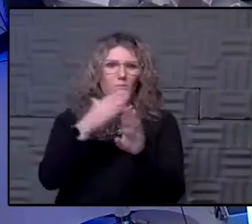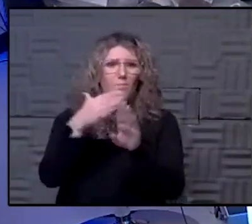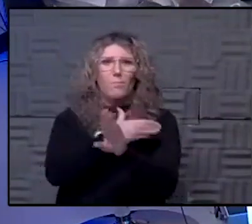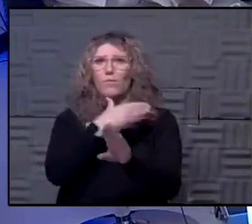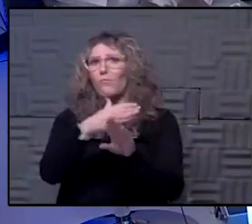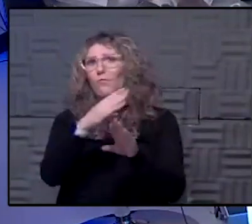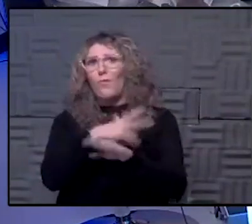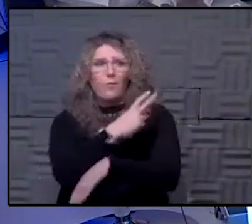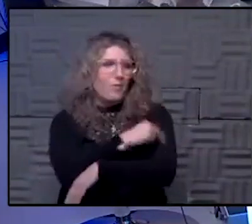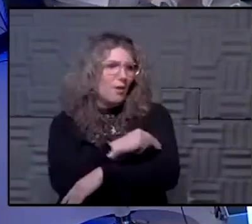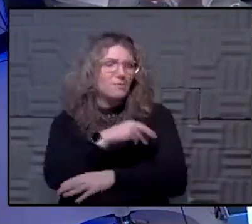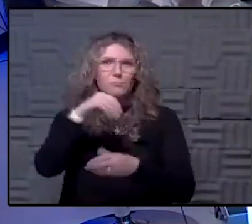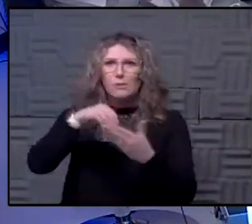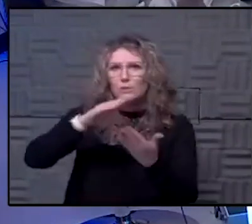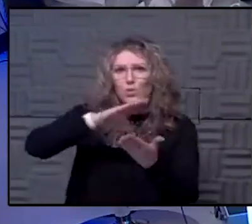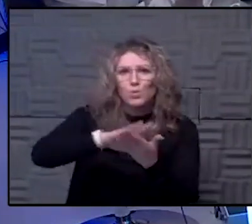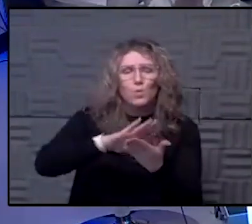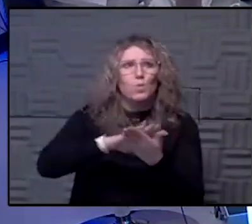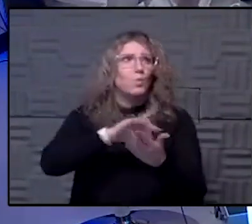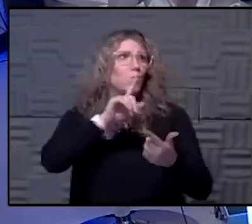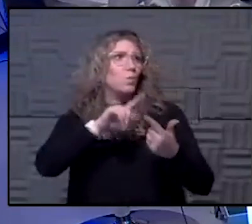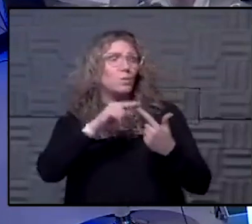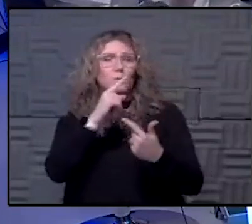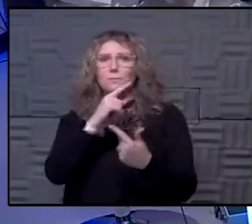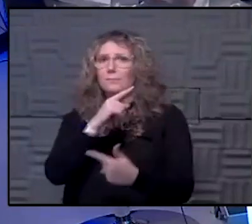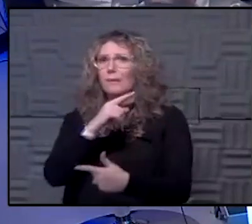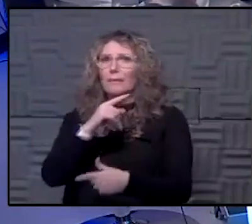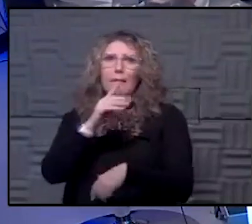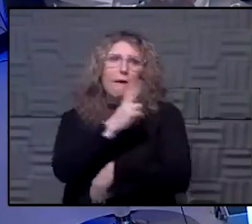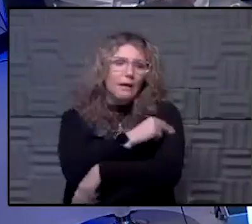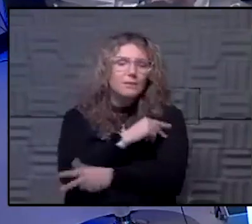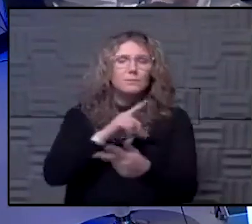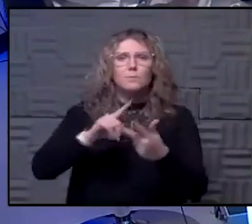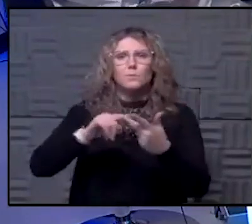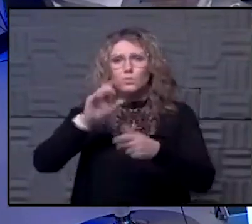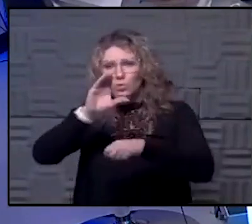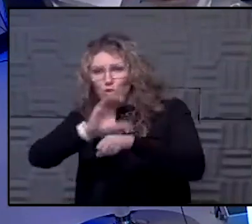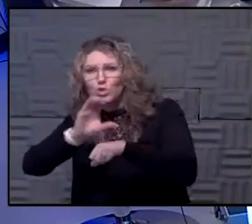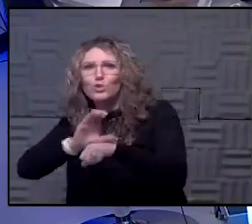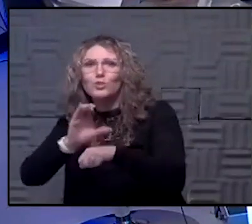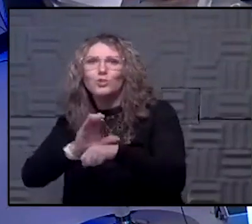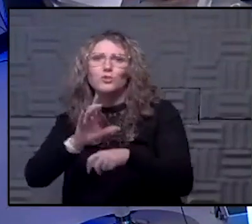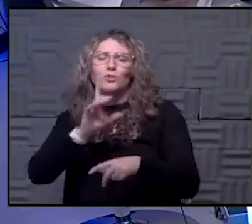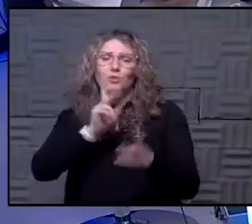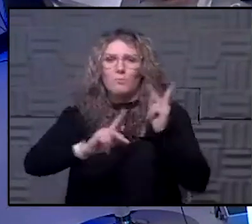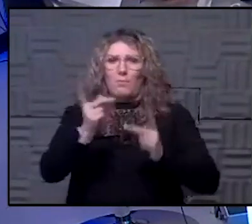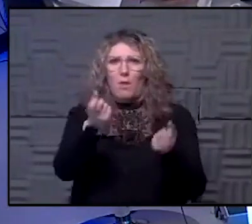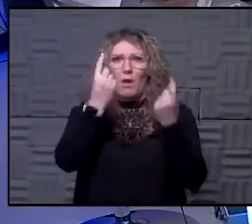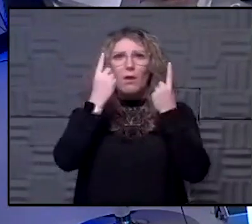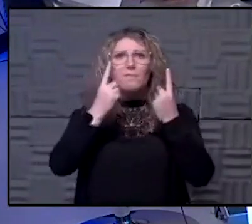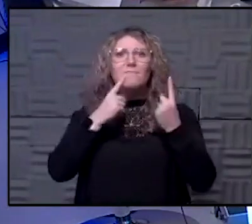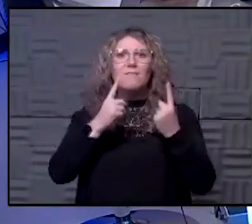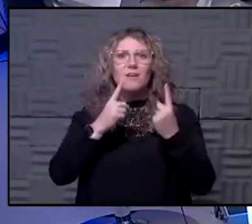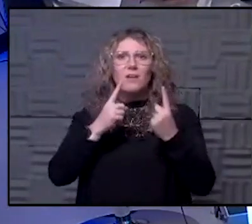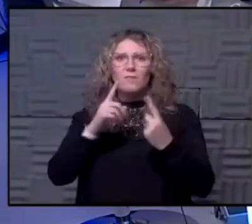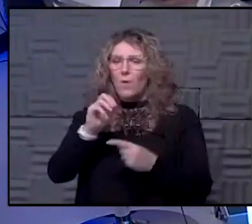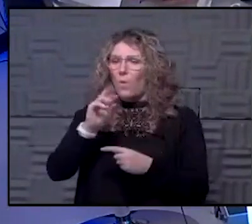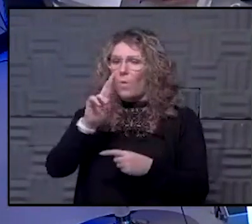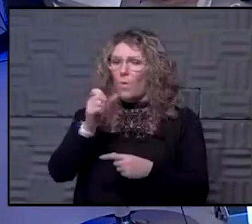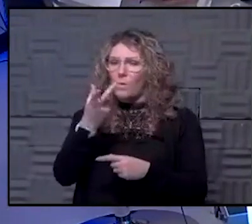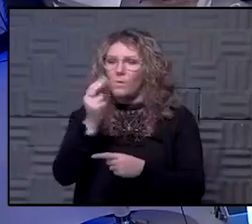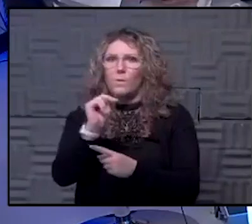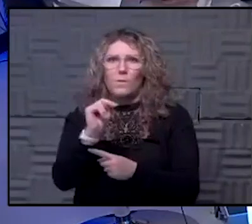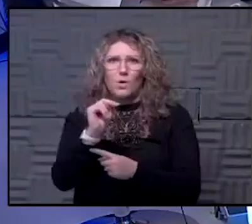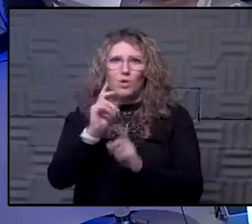the schools, they're in the churches, they're in different, trying to get people to understand the importance of organ donation. You know, I've got it